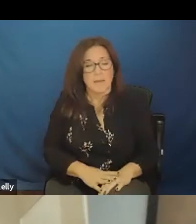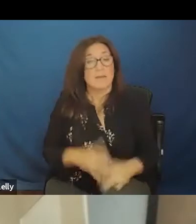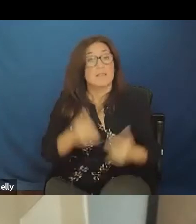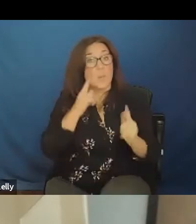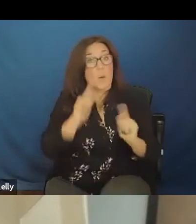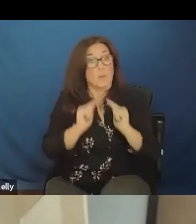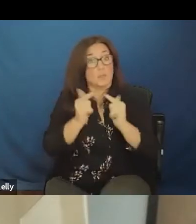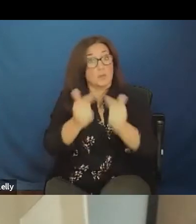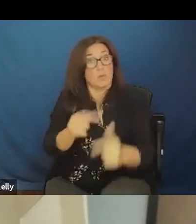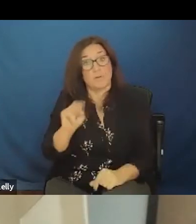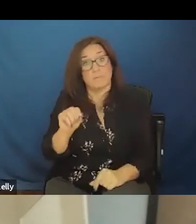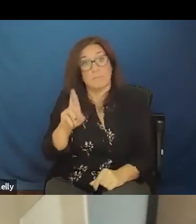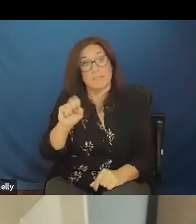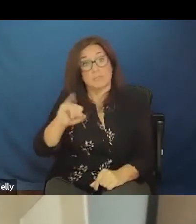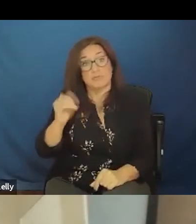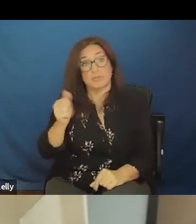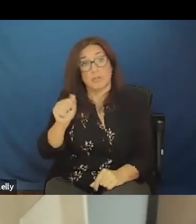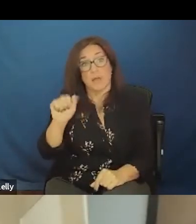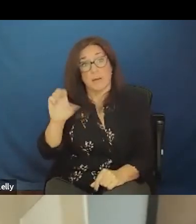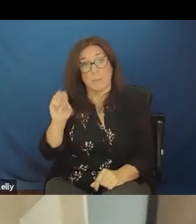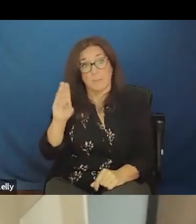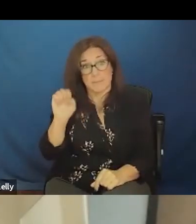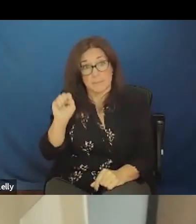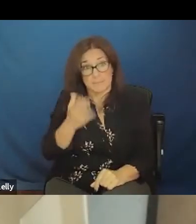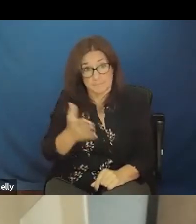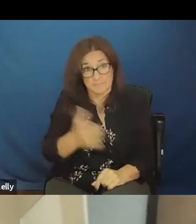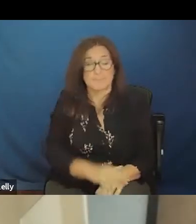their presentation.